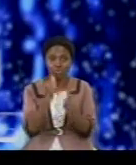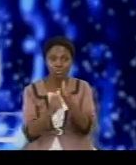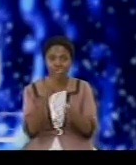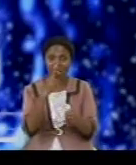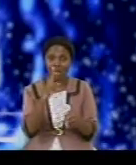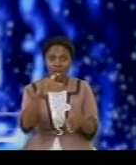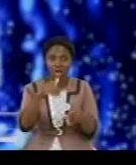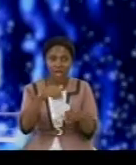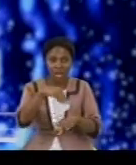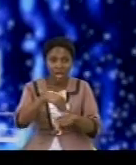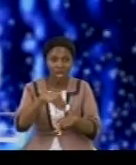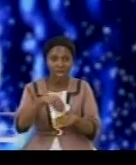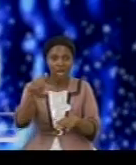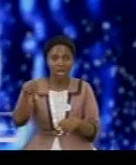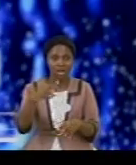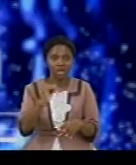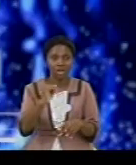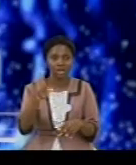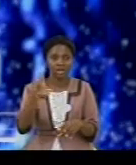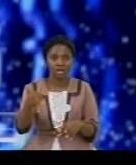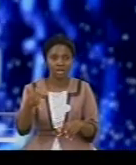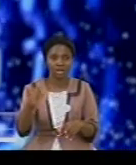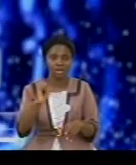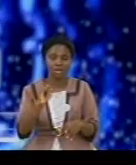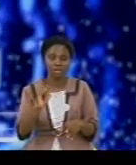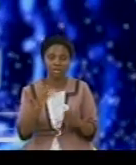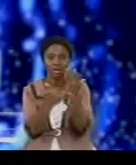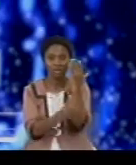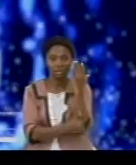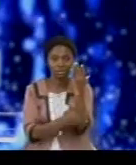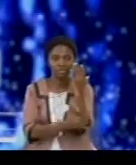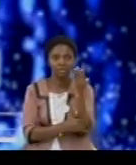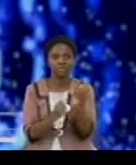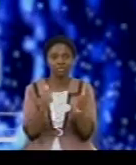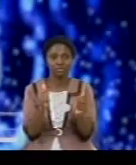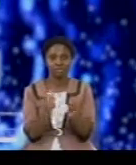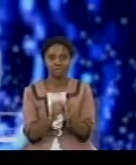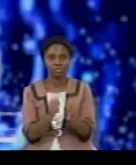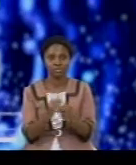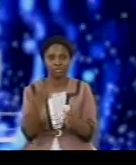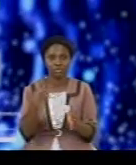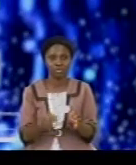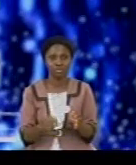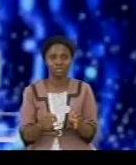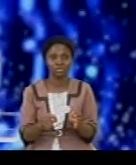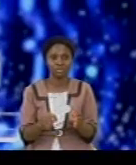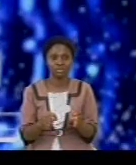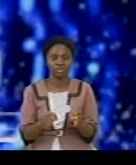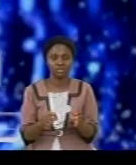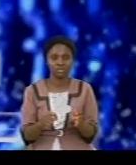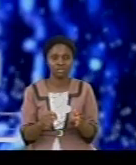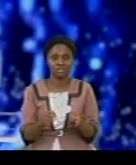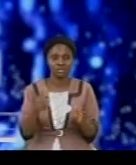deacons. He went on in verse 3, I thank my God upon every remembrance of